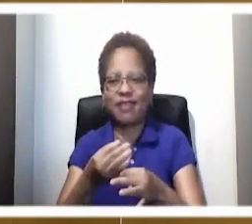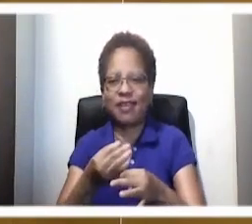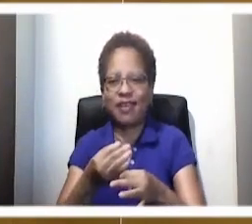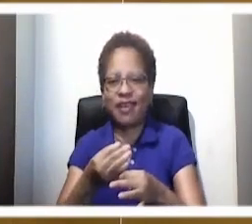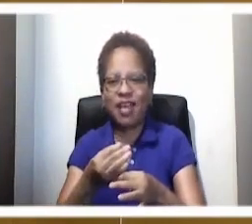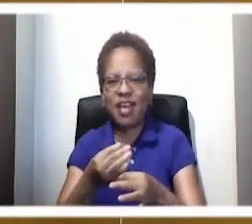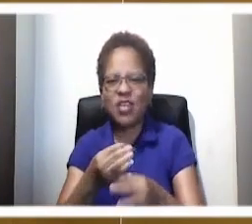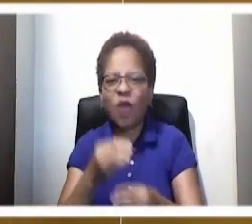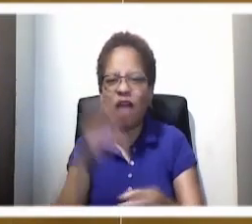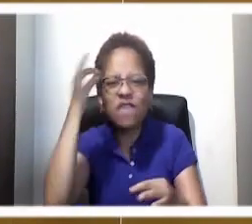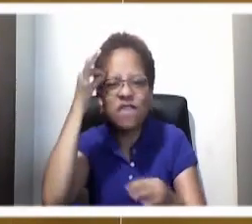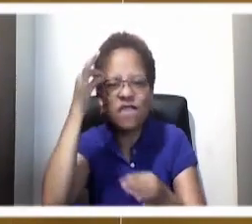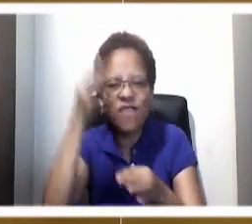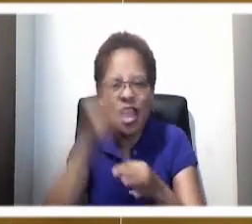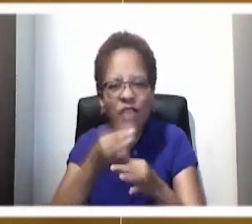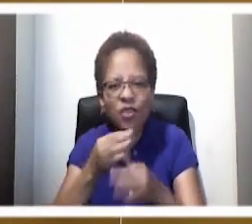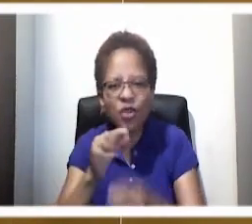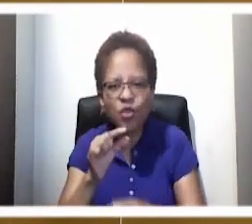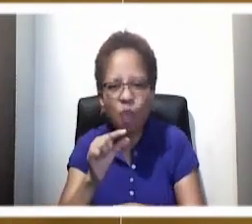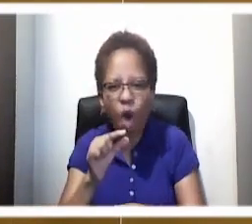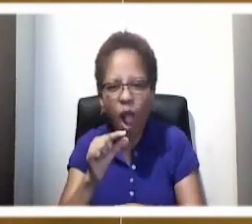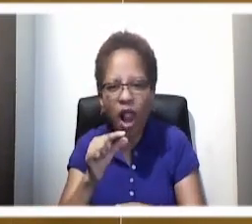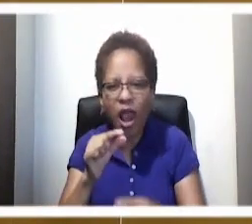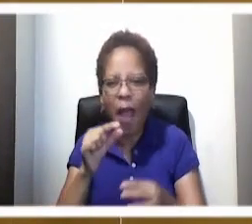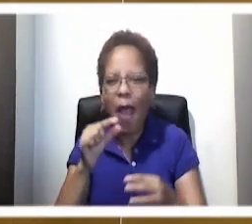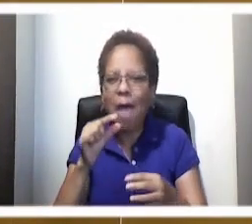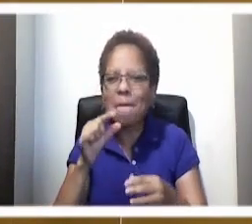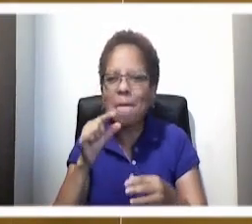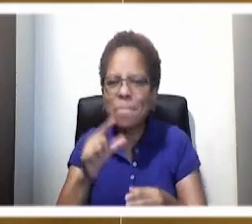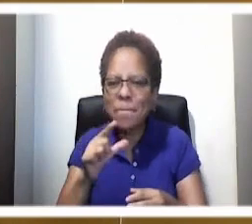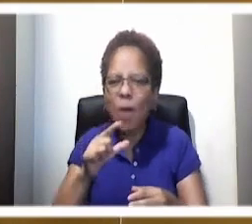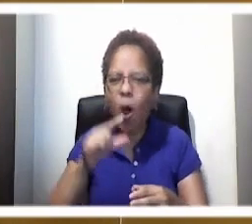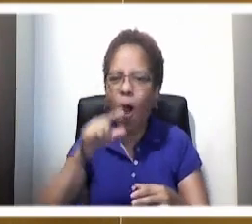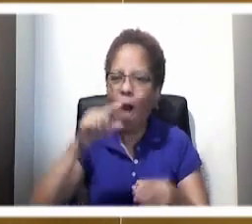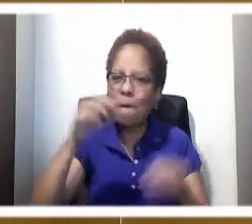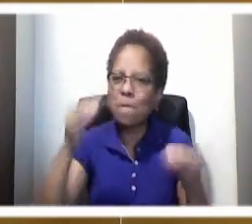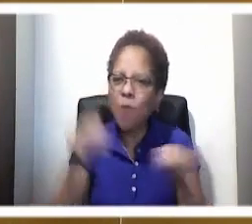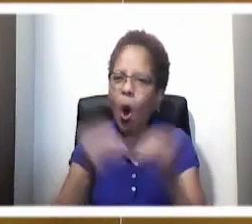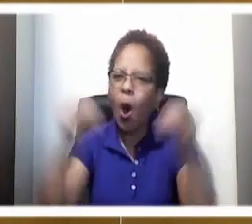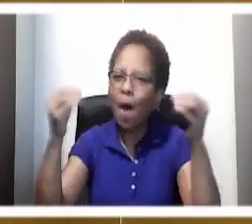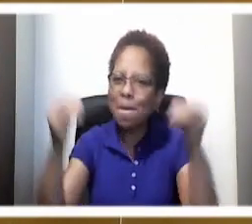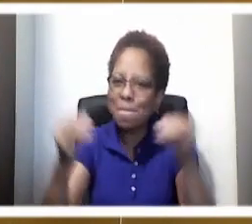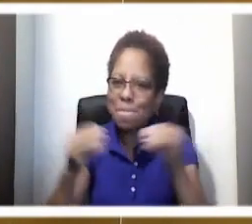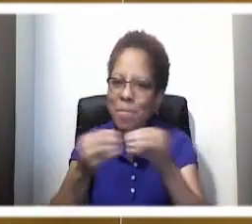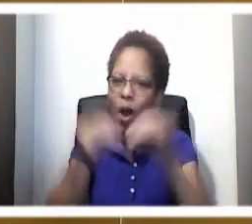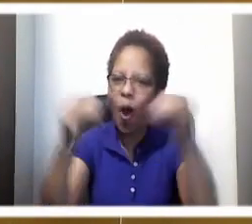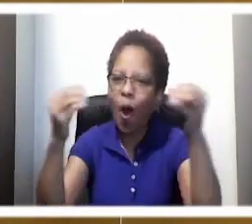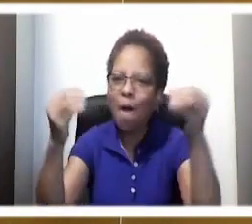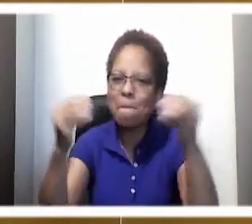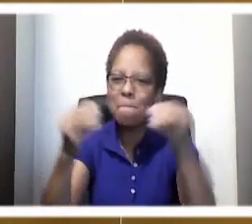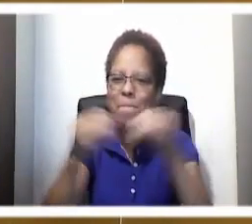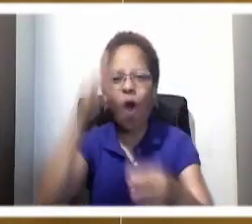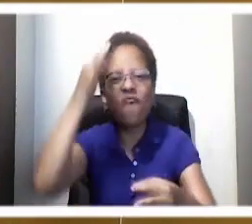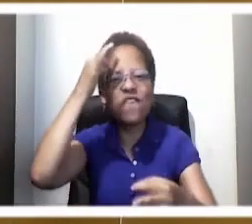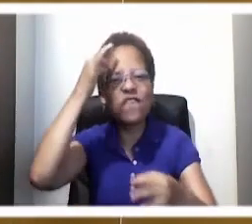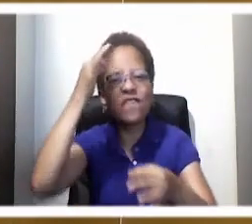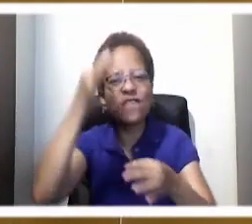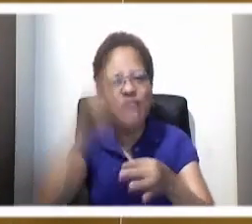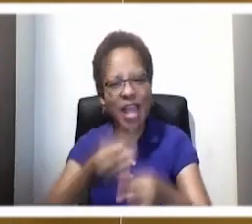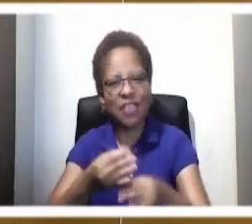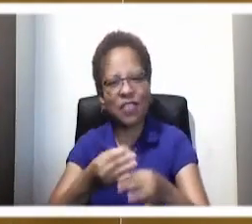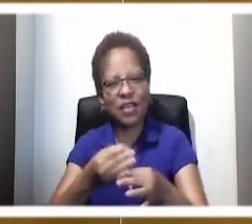flame the gift of faith. That little faith, that little spark of